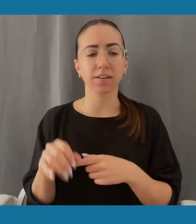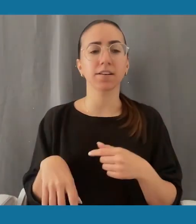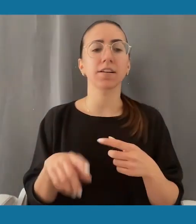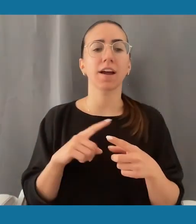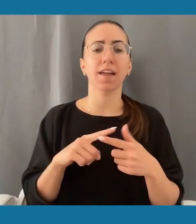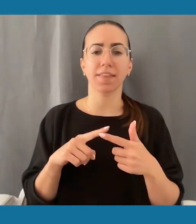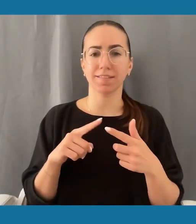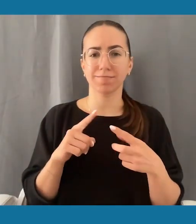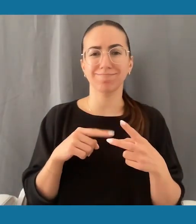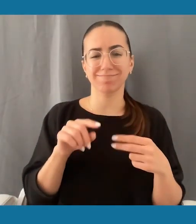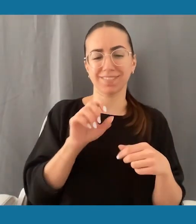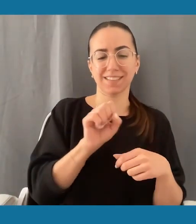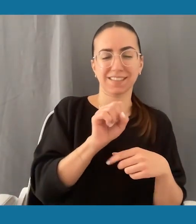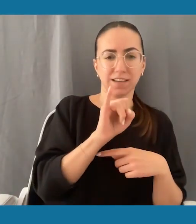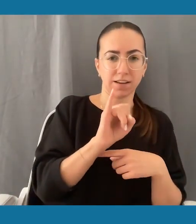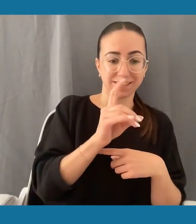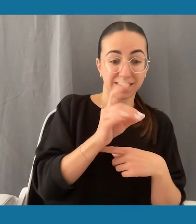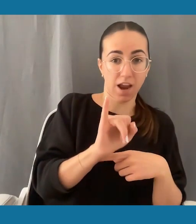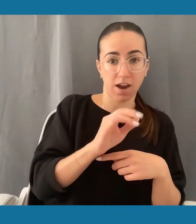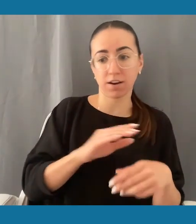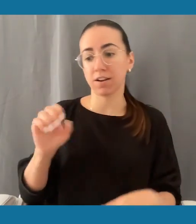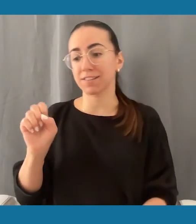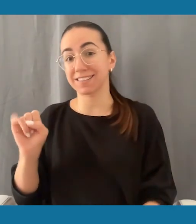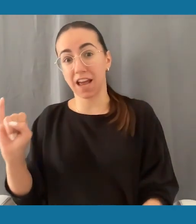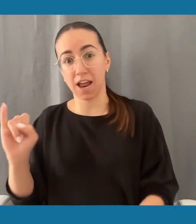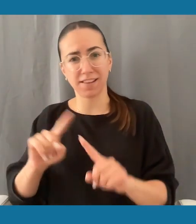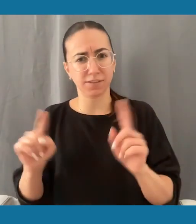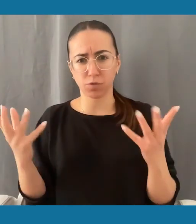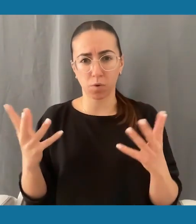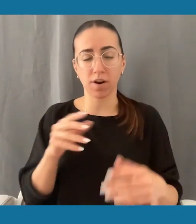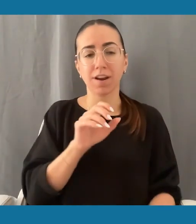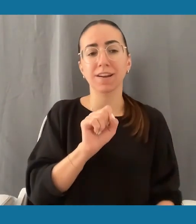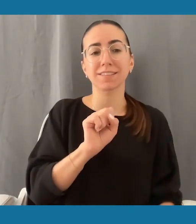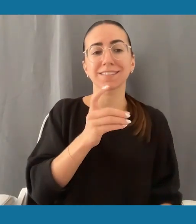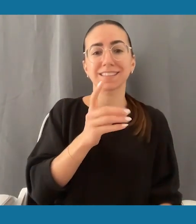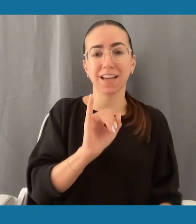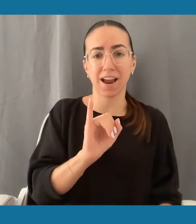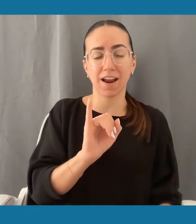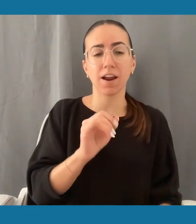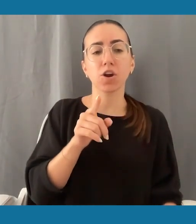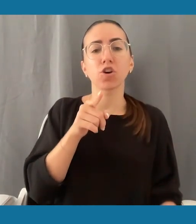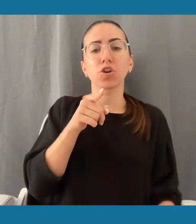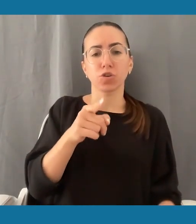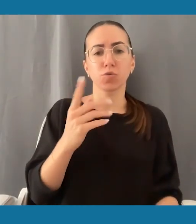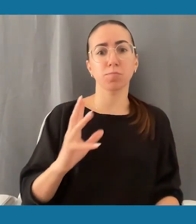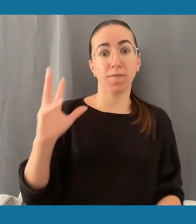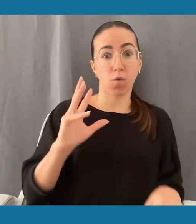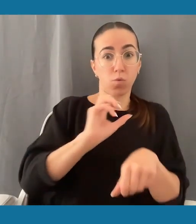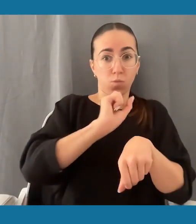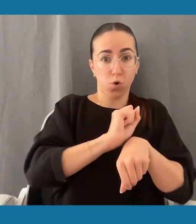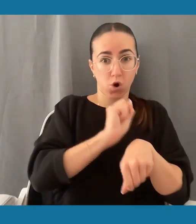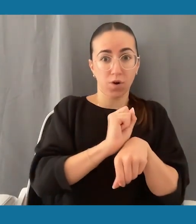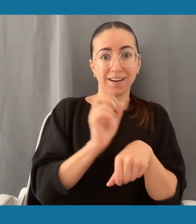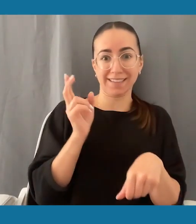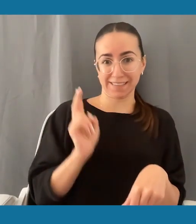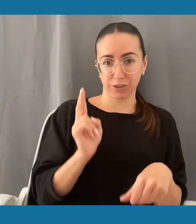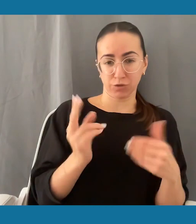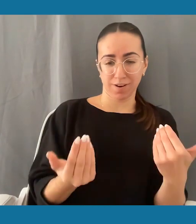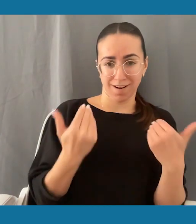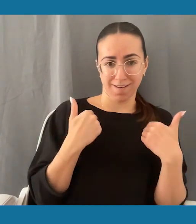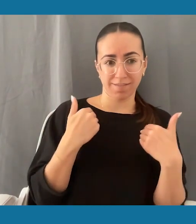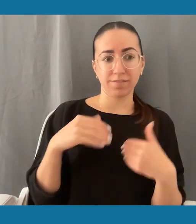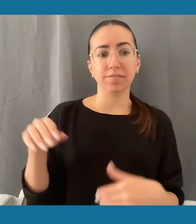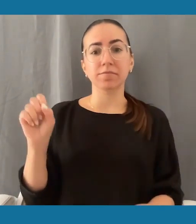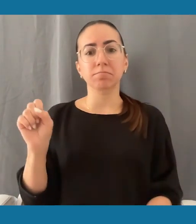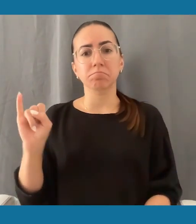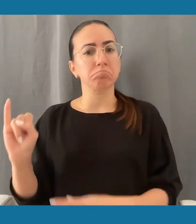on the bottom is that for SSDI, you had a work history in order to qualify, whereas for SSI, you need